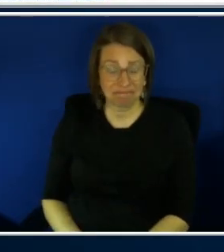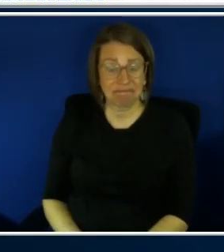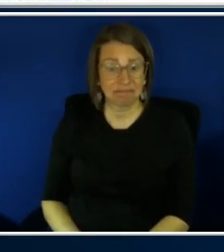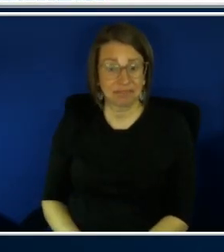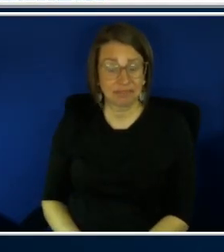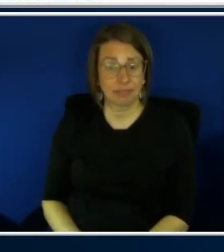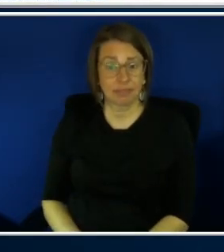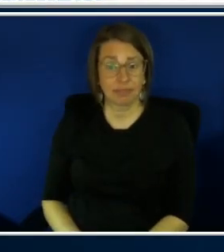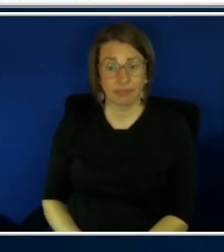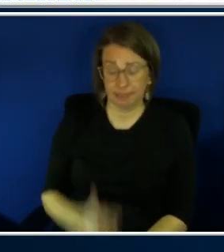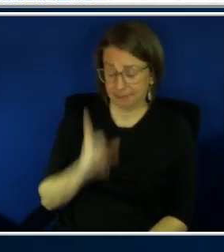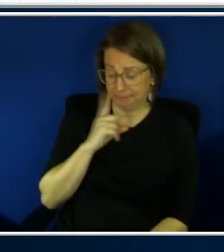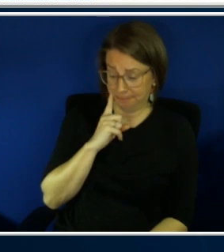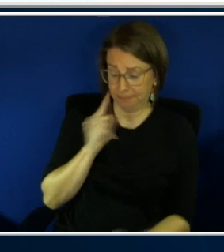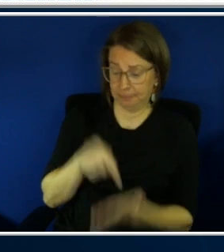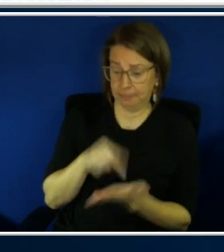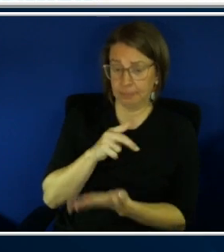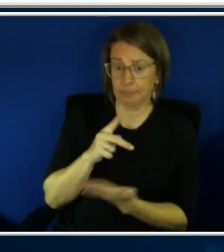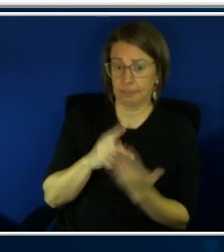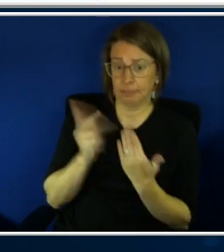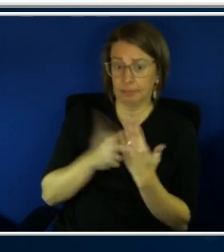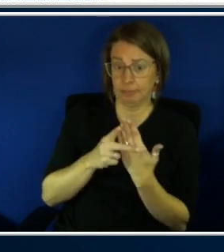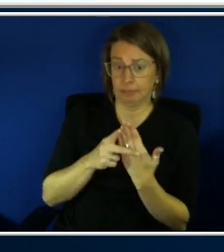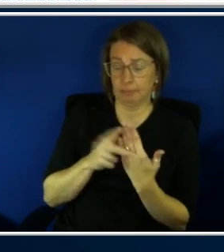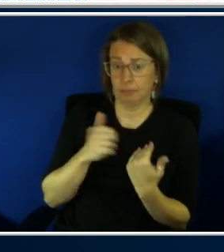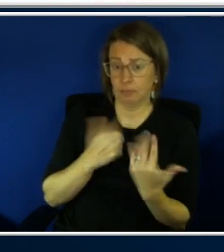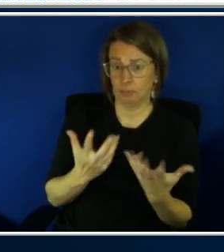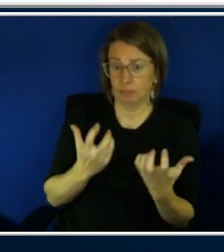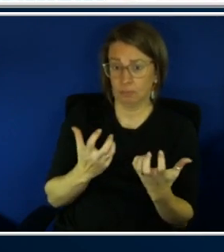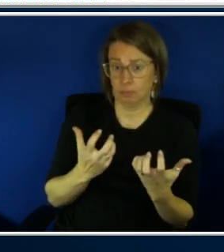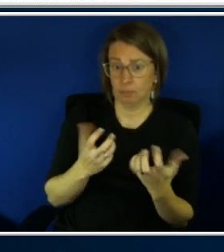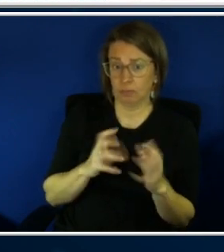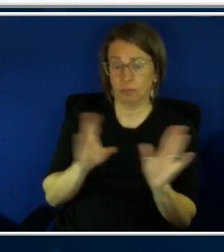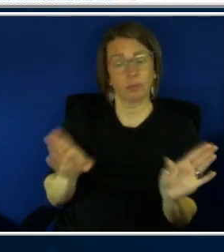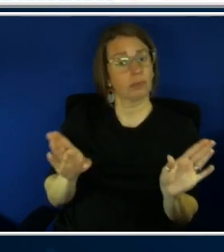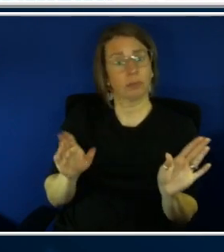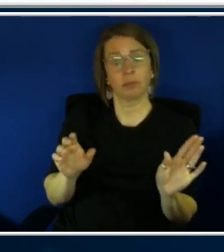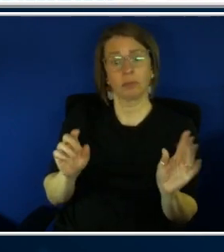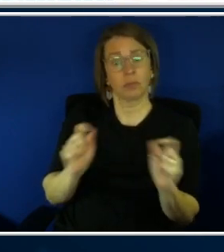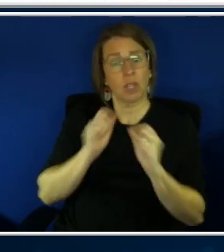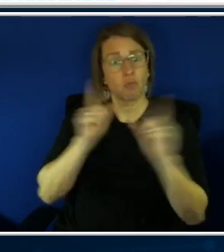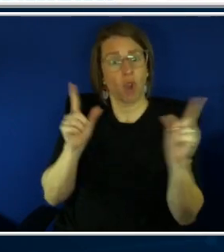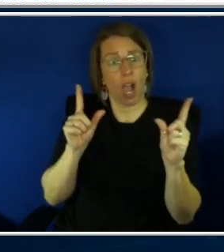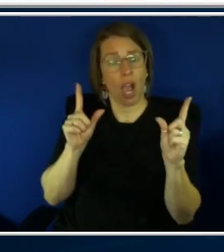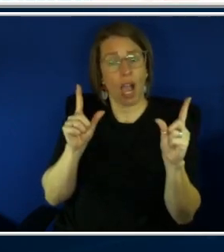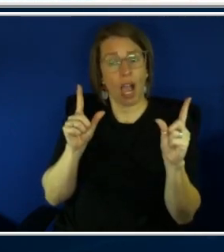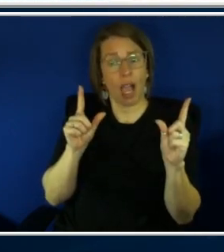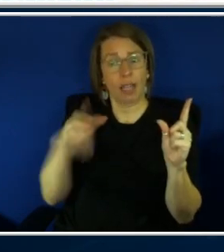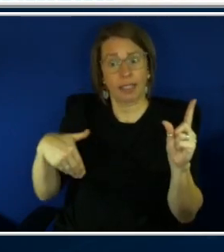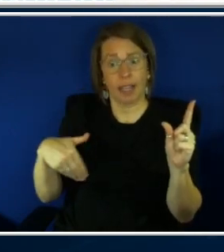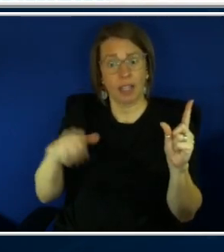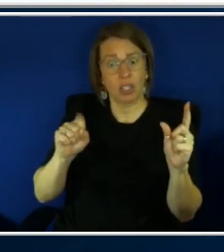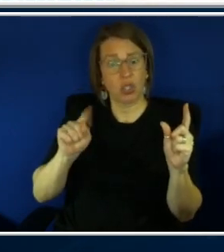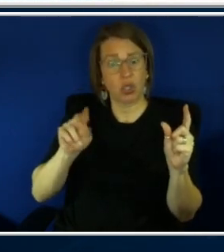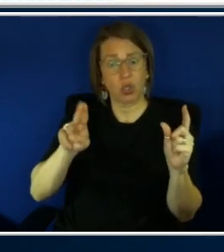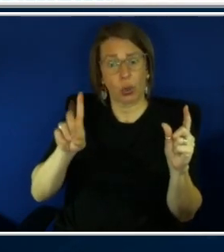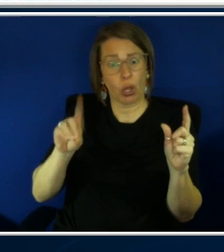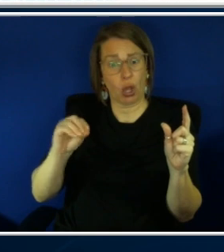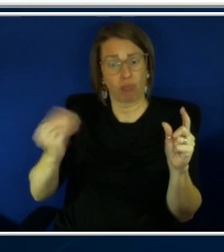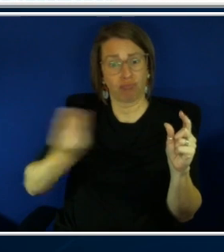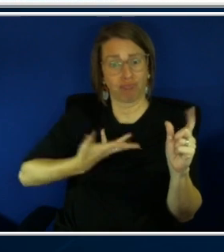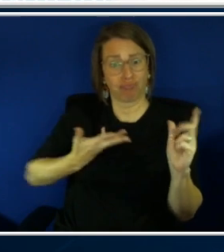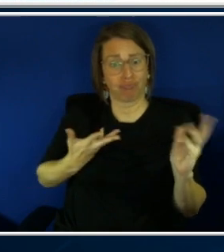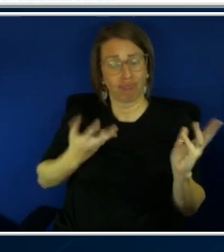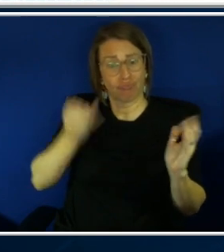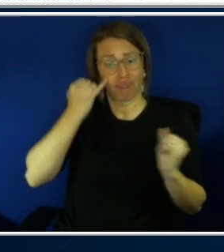in the program in October we ought to be. I want to get both. I'm surprised the studio. I hadn't run this idea by anybody, but I'm